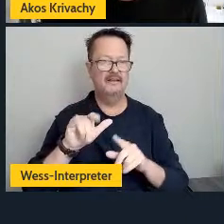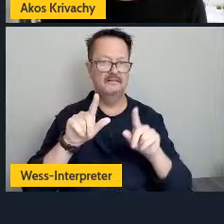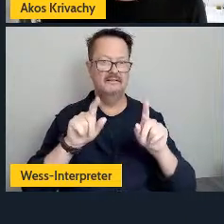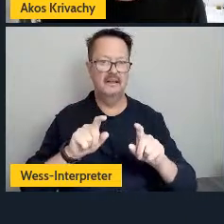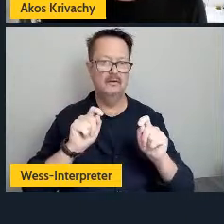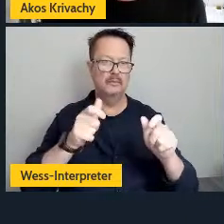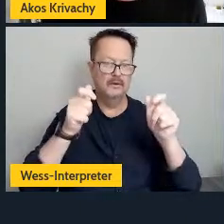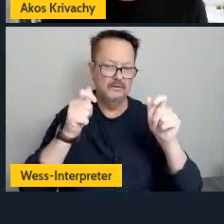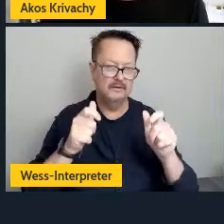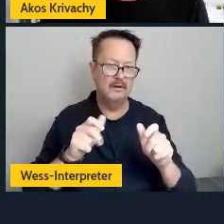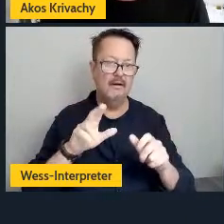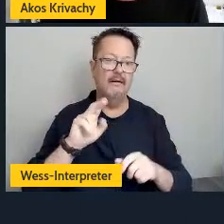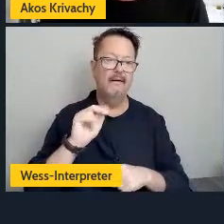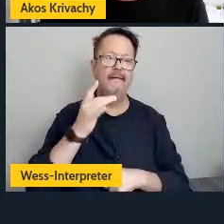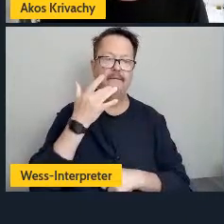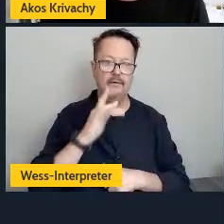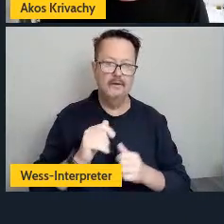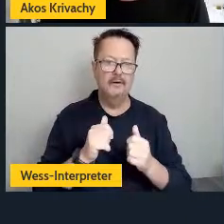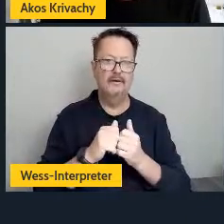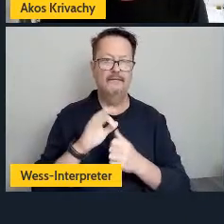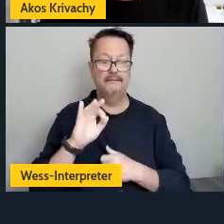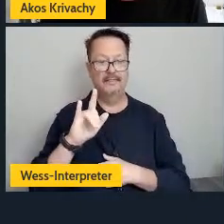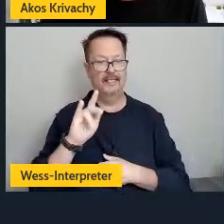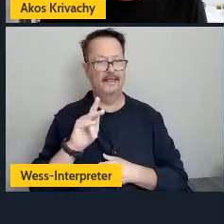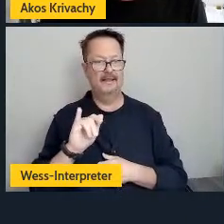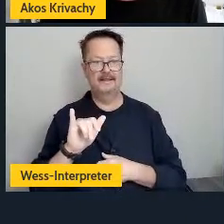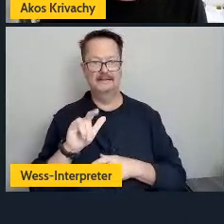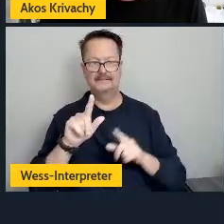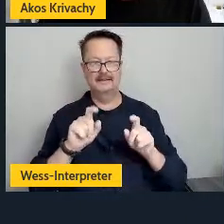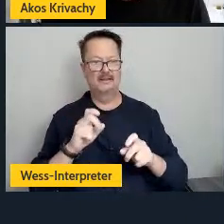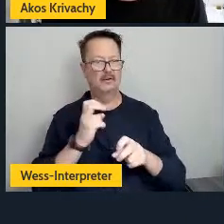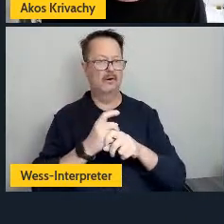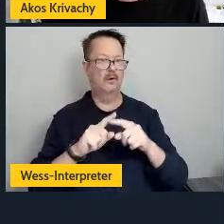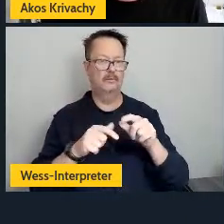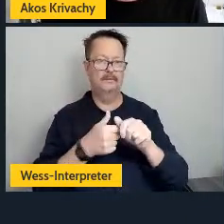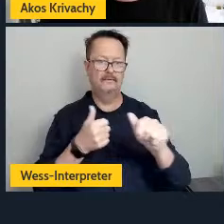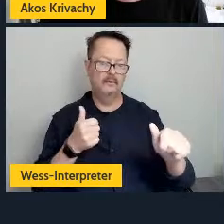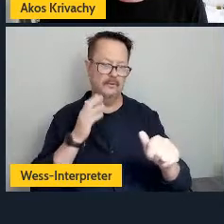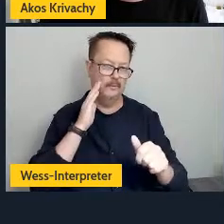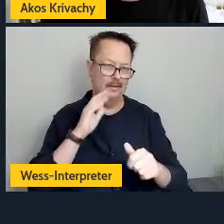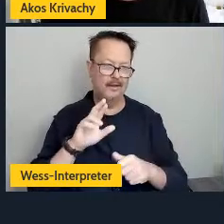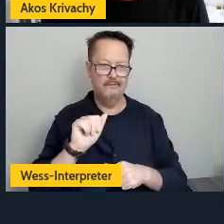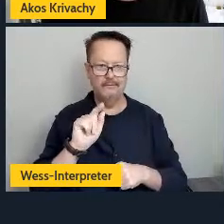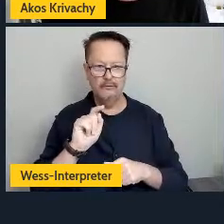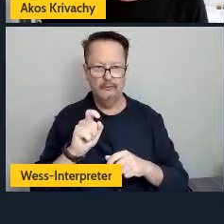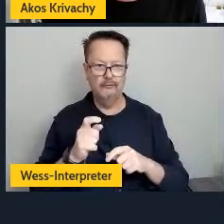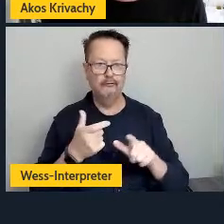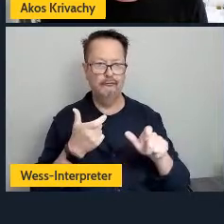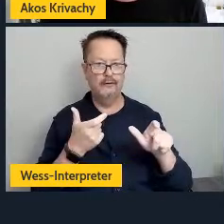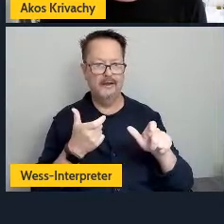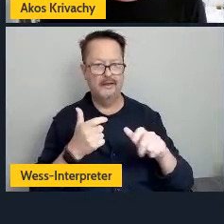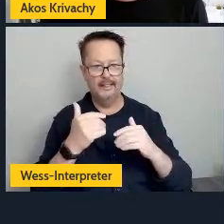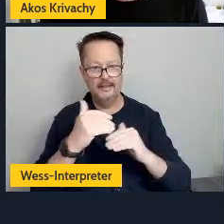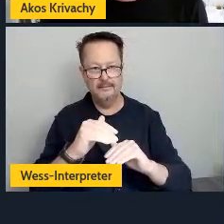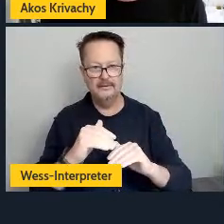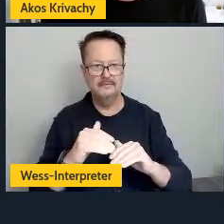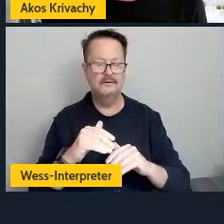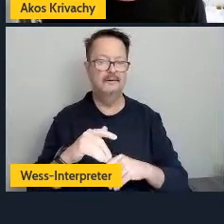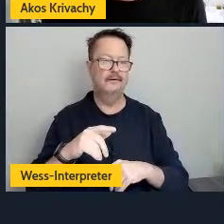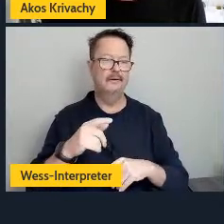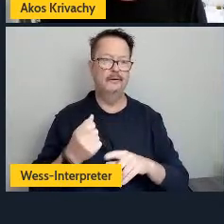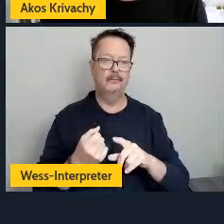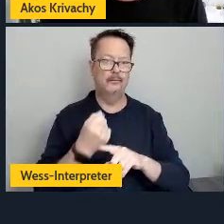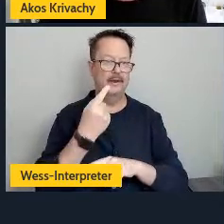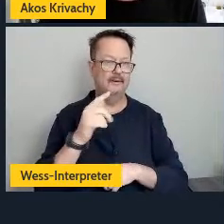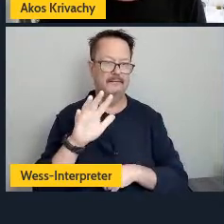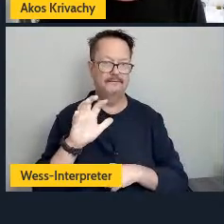Unfortunately, flakiness with integration tests is hard to avoid. You will run into some kind of rate limits or random 500 failures.